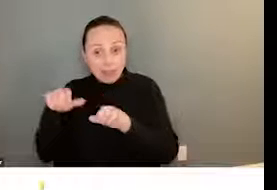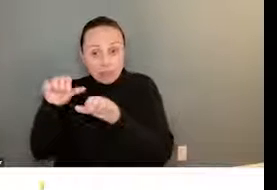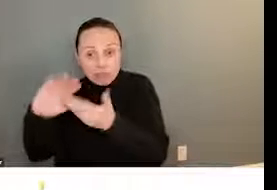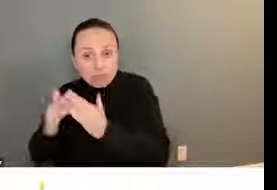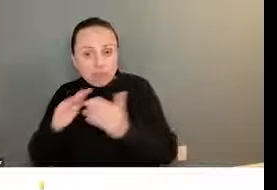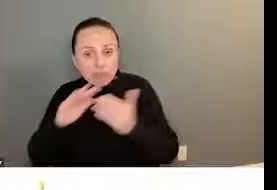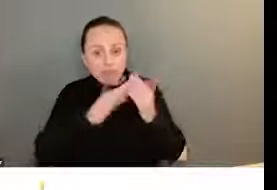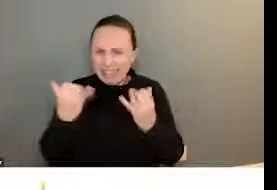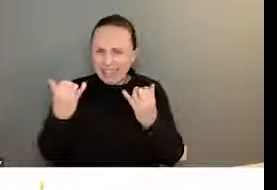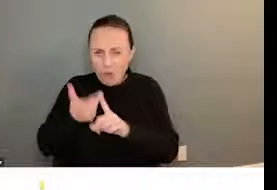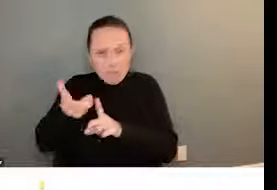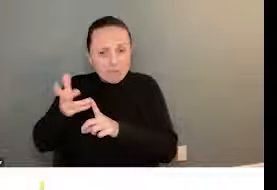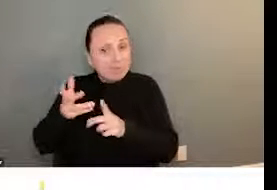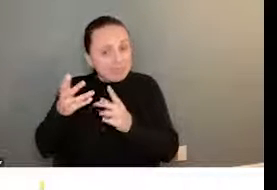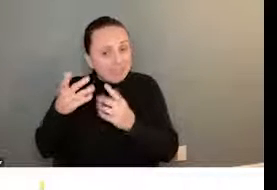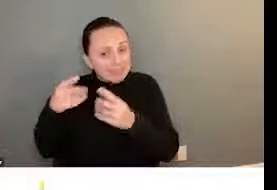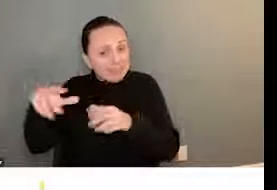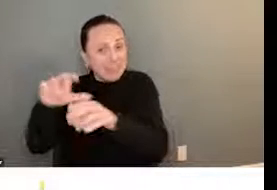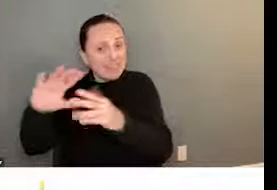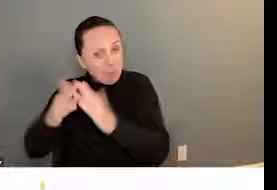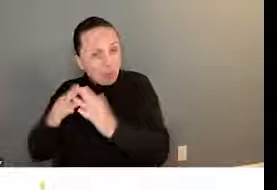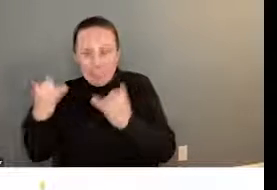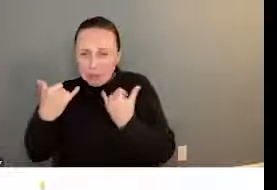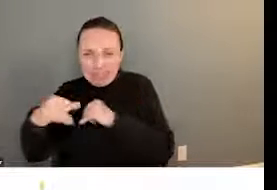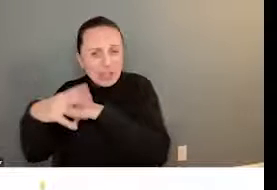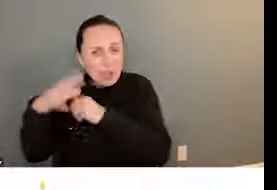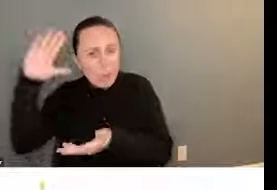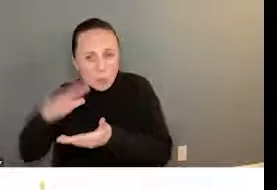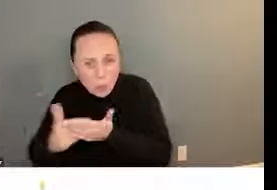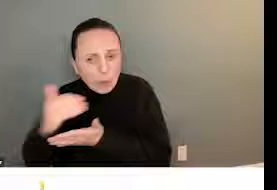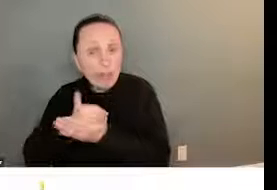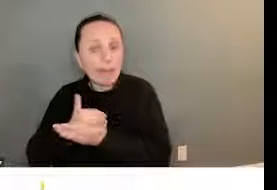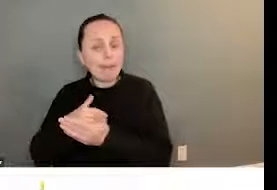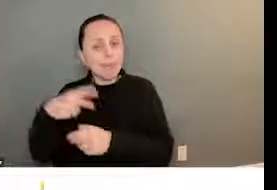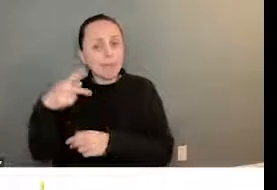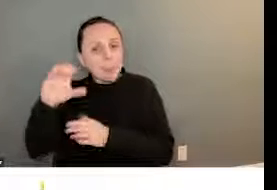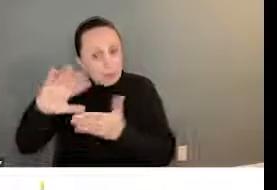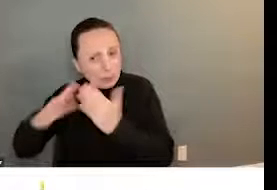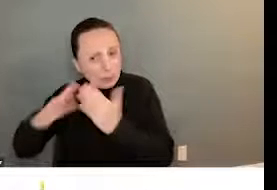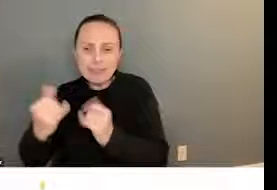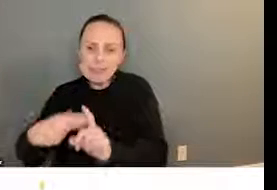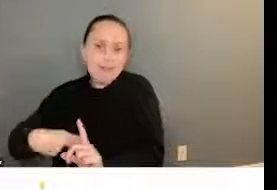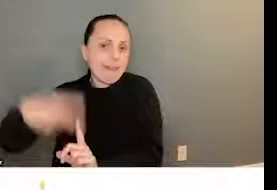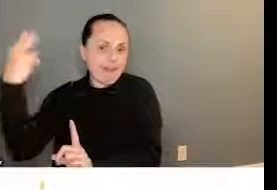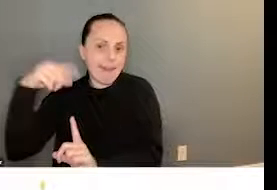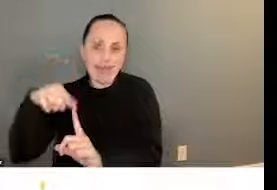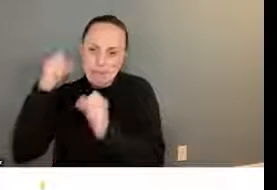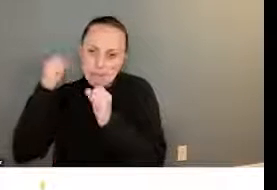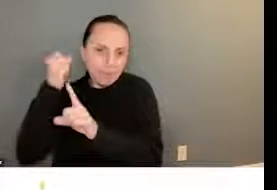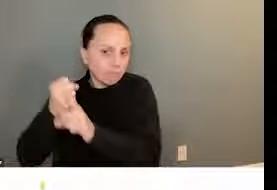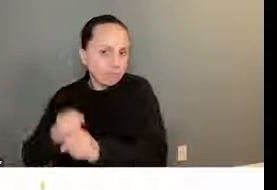that still to this day are low income or communities of color are high.